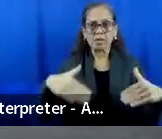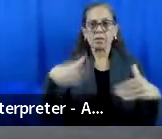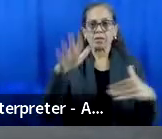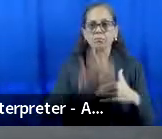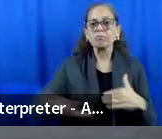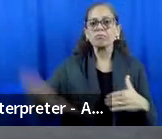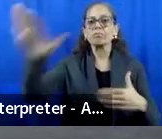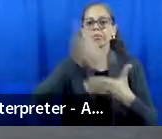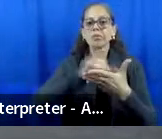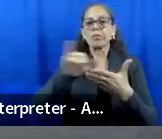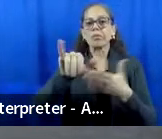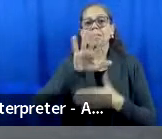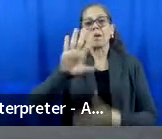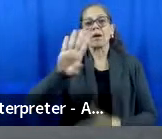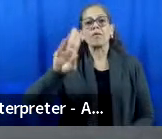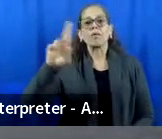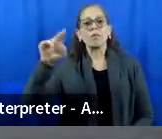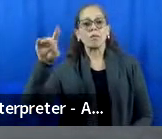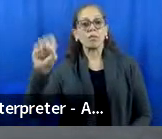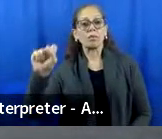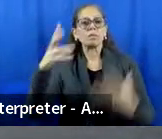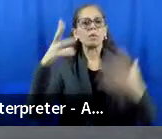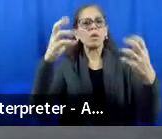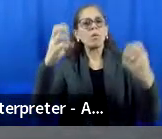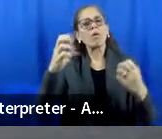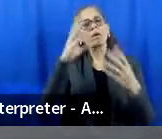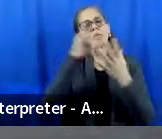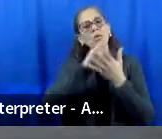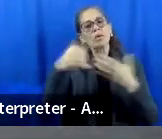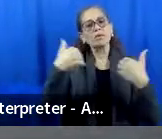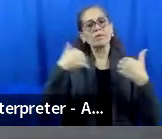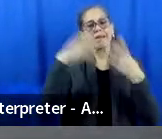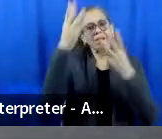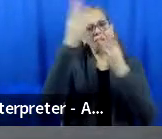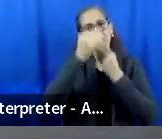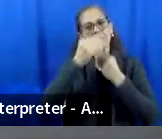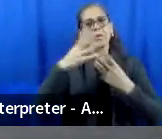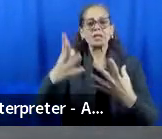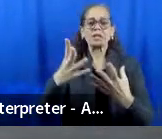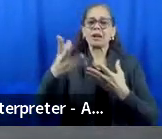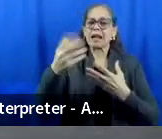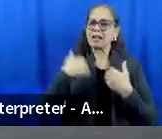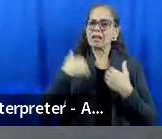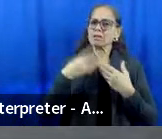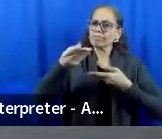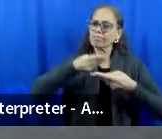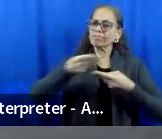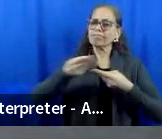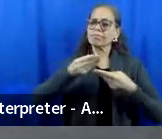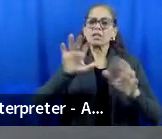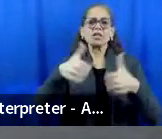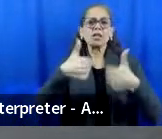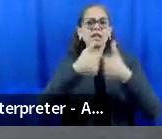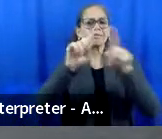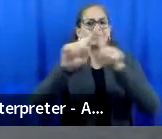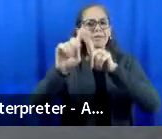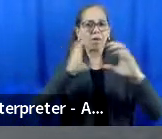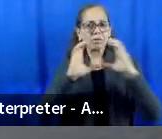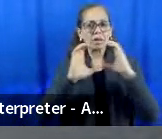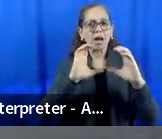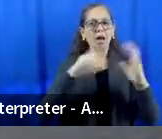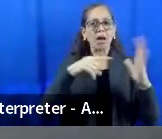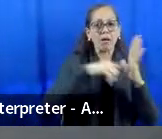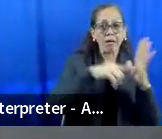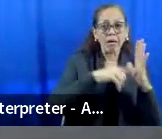is better equipping New Yorkers with information to facilitate challenging conversations about housing affordability,